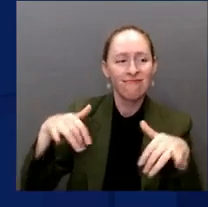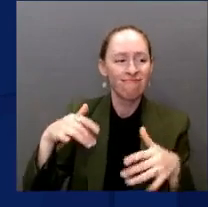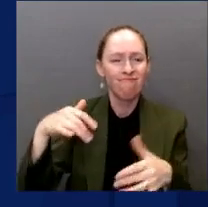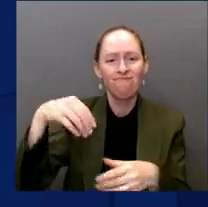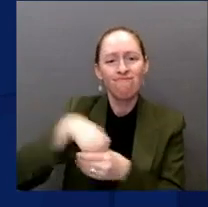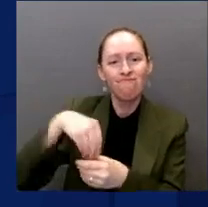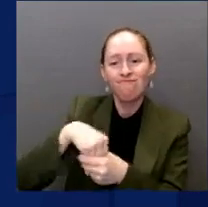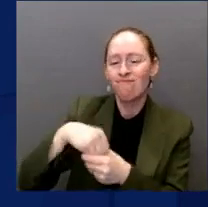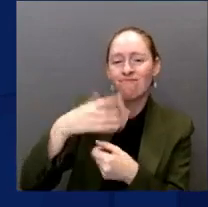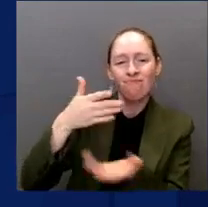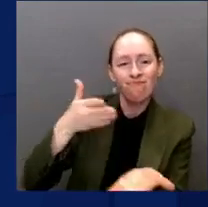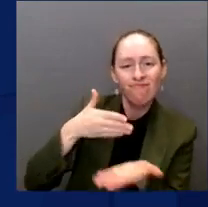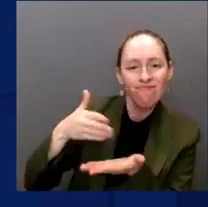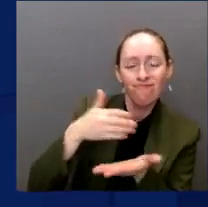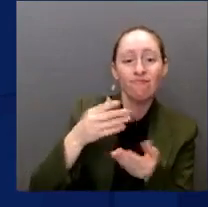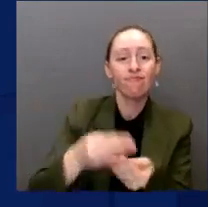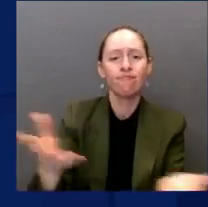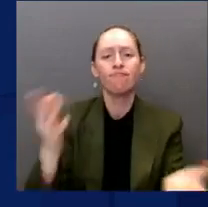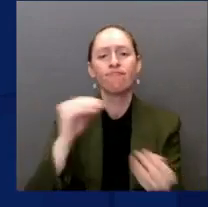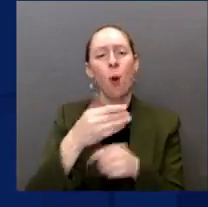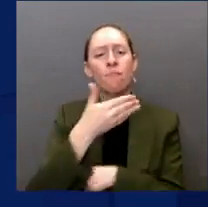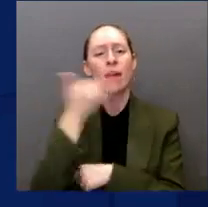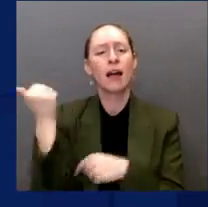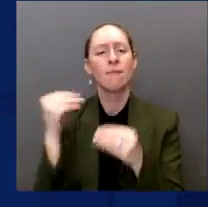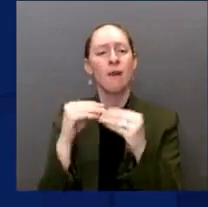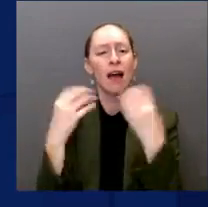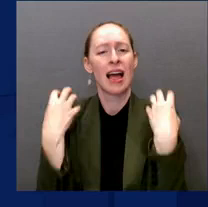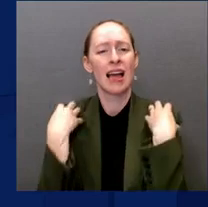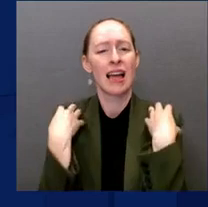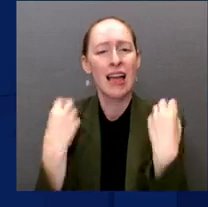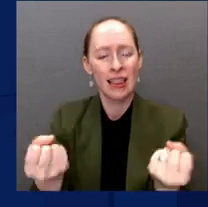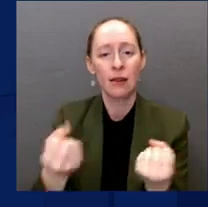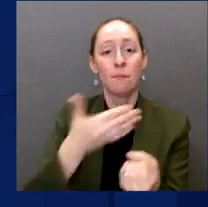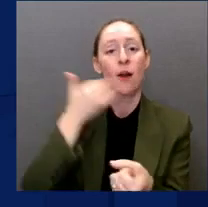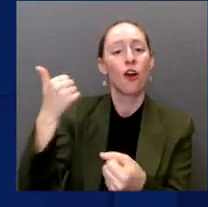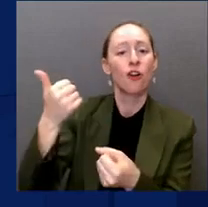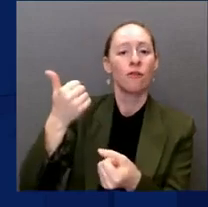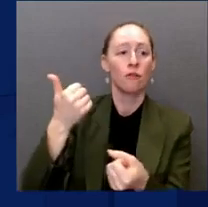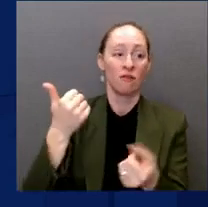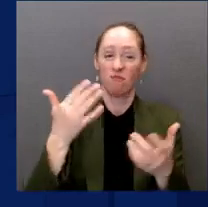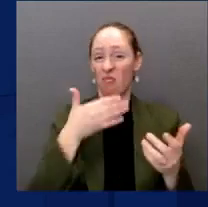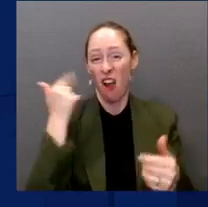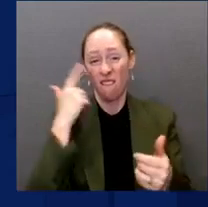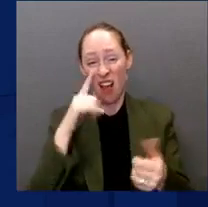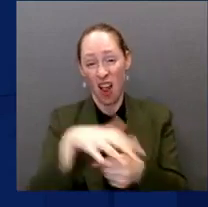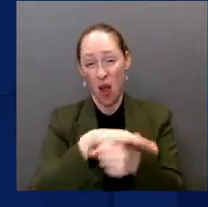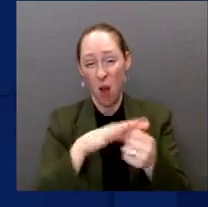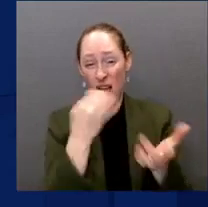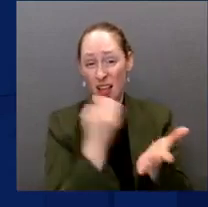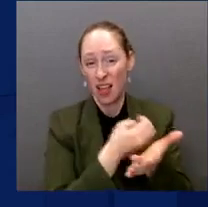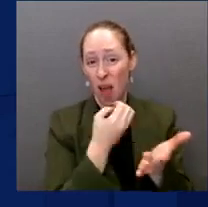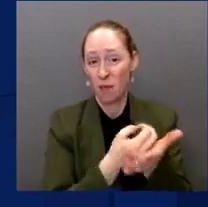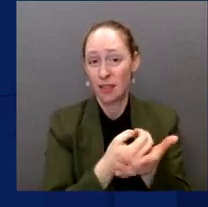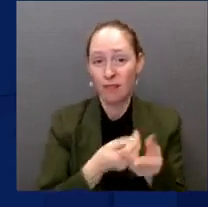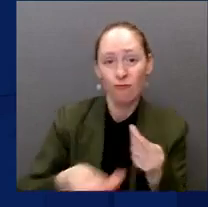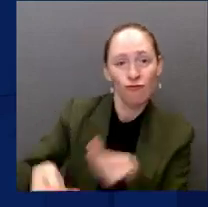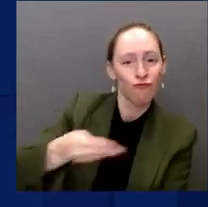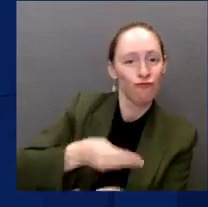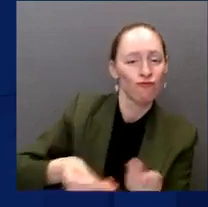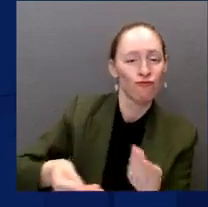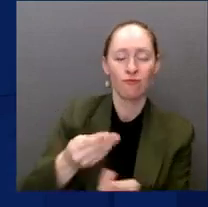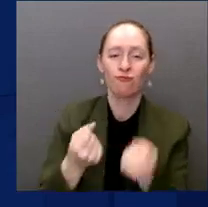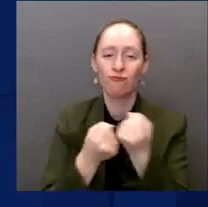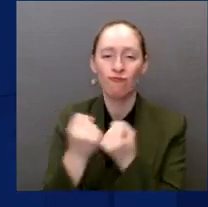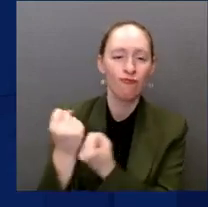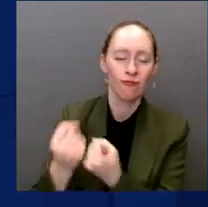from Secretary Vilsack. Senator, excuse me, I voted you. All kidding